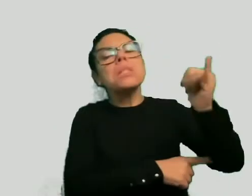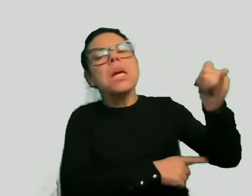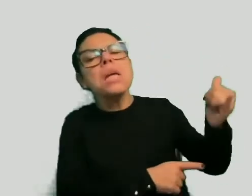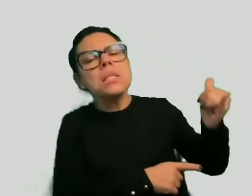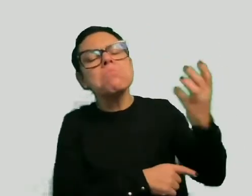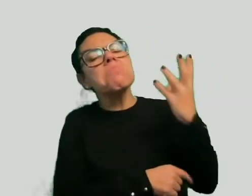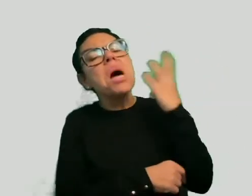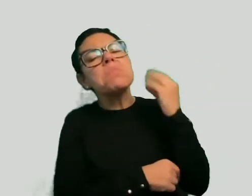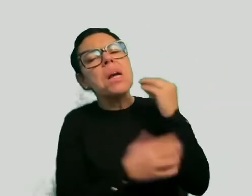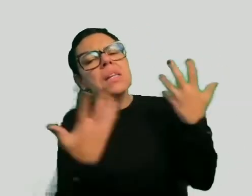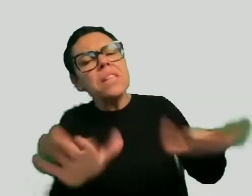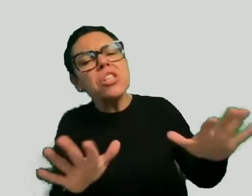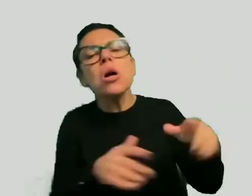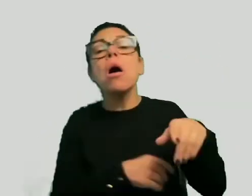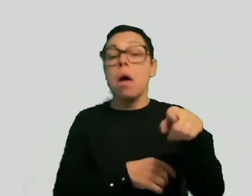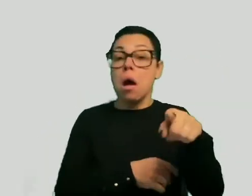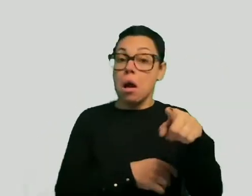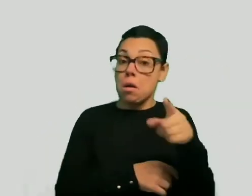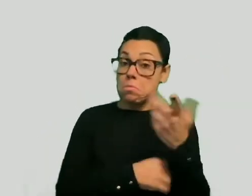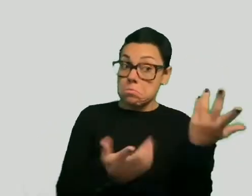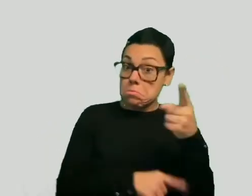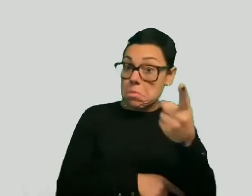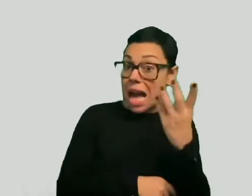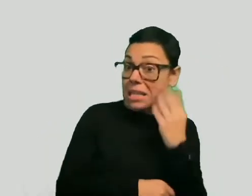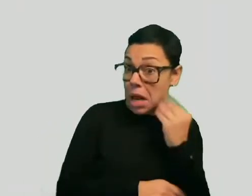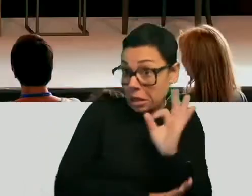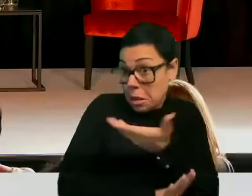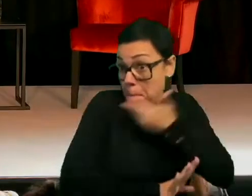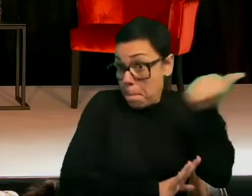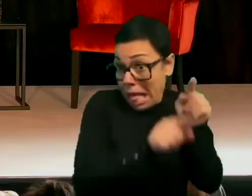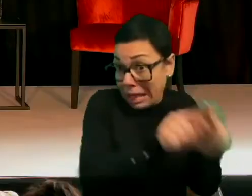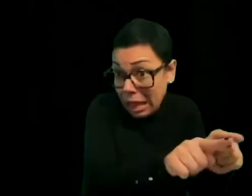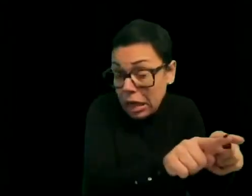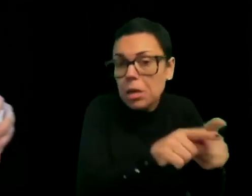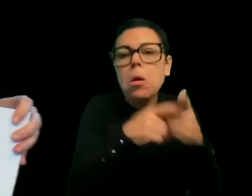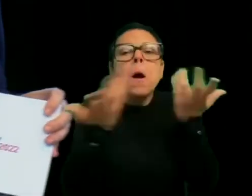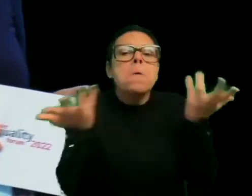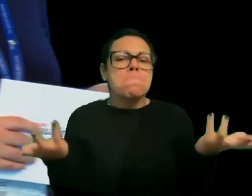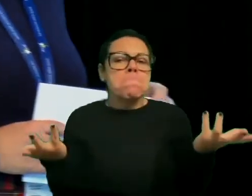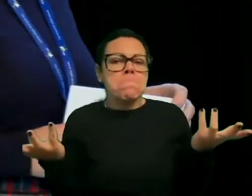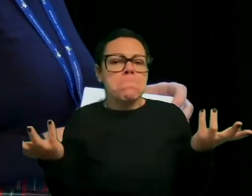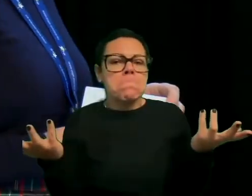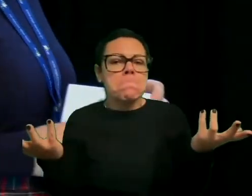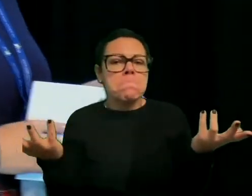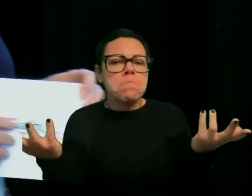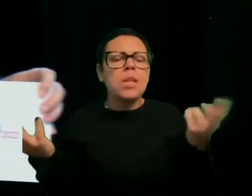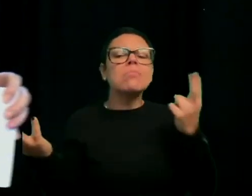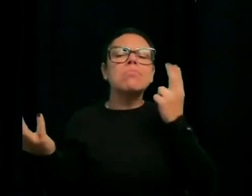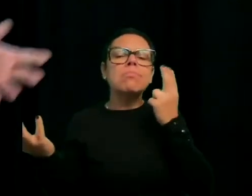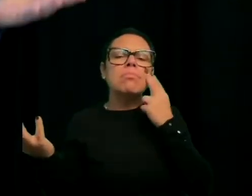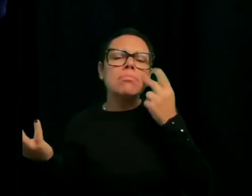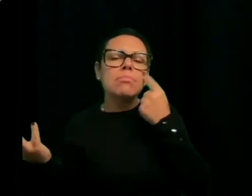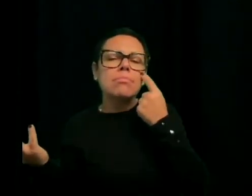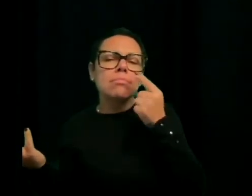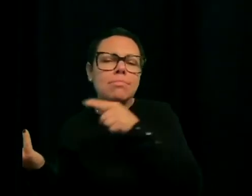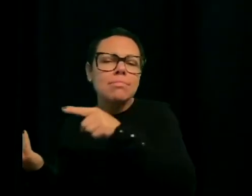better or less than you hoped? Well, what it shows is that we are bringing and building the momentum for GRPP.